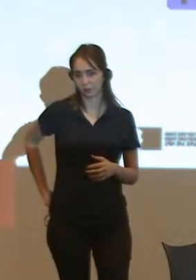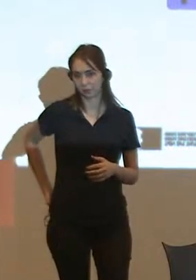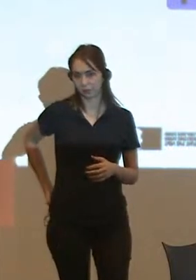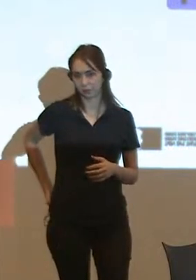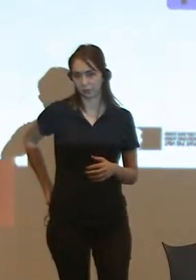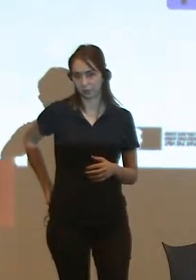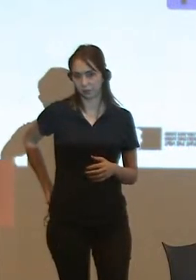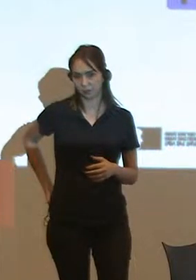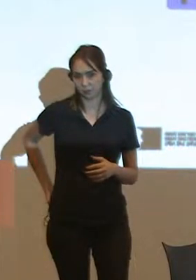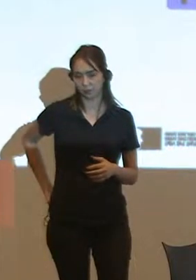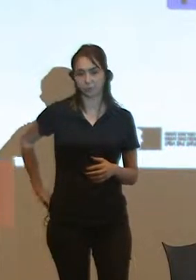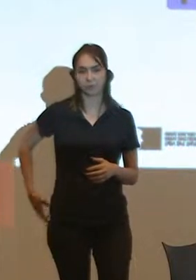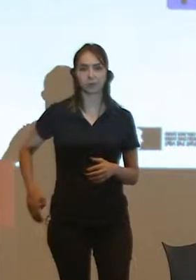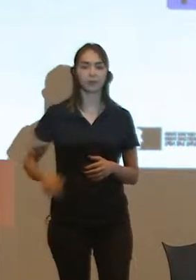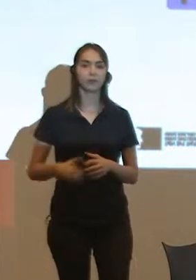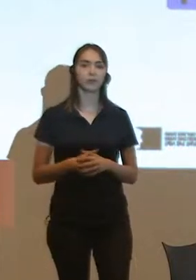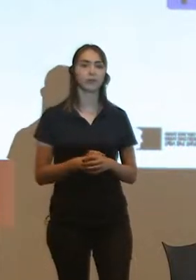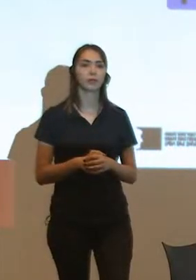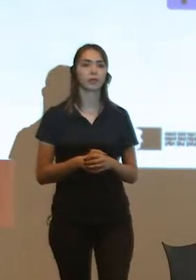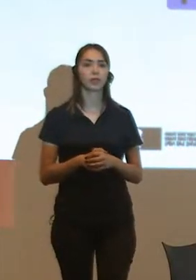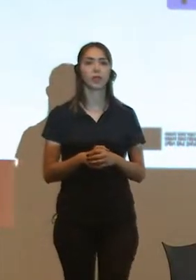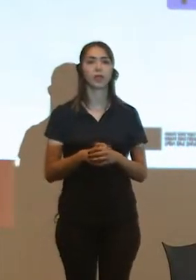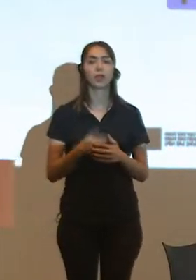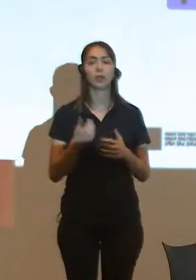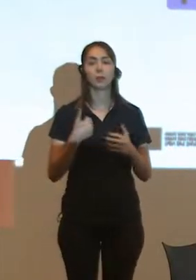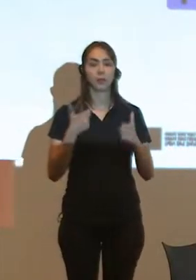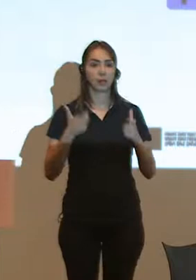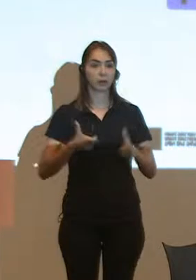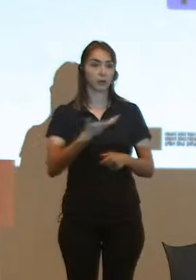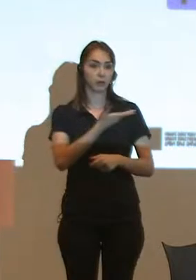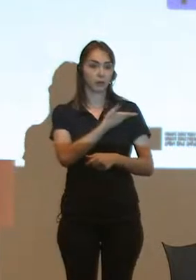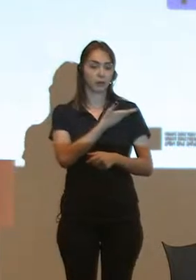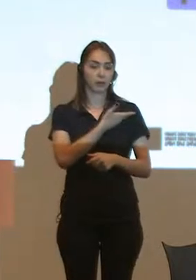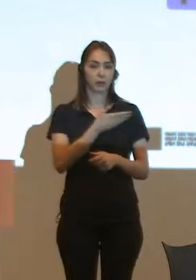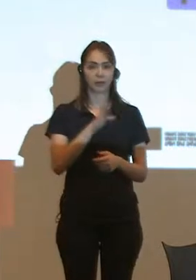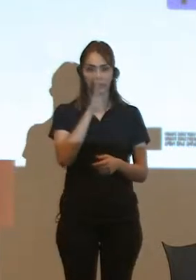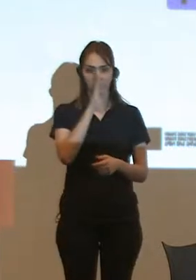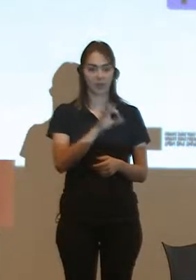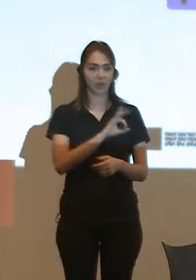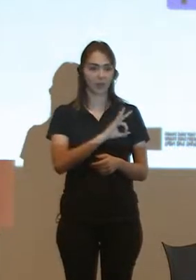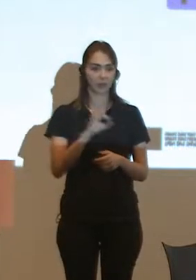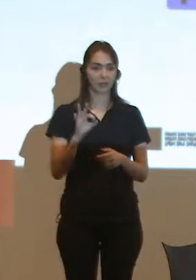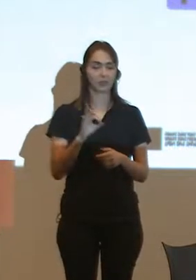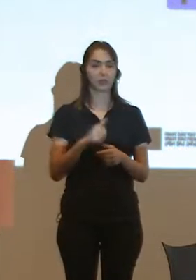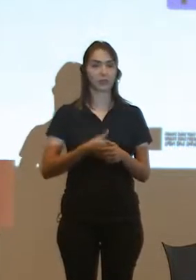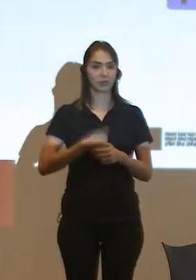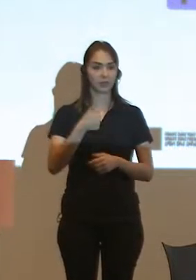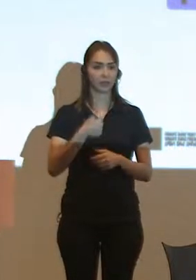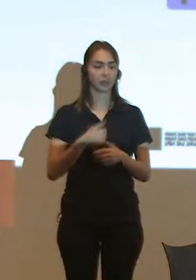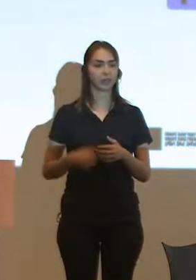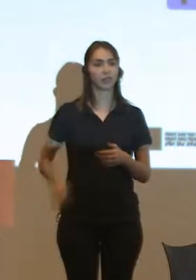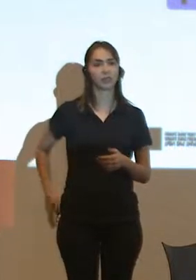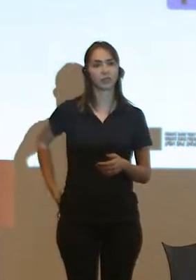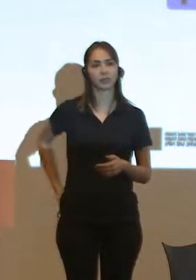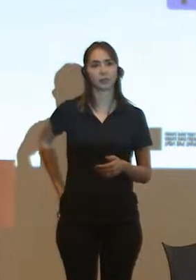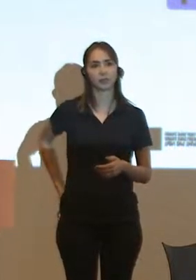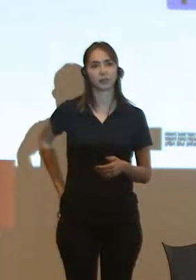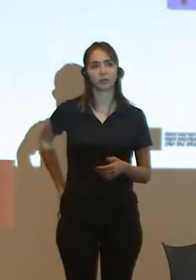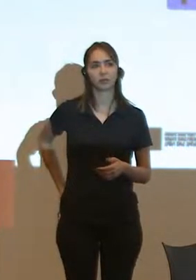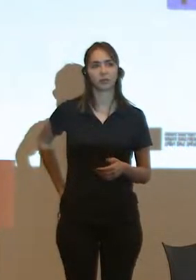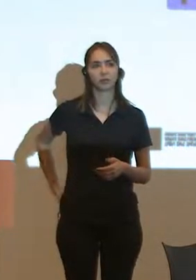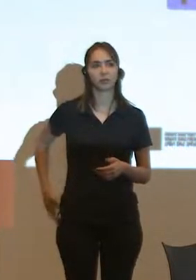one of the authoritarian leaders orban is elected again so he will remain in